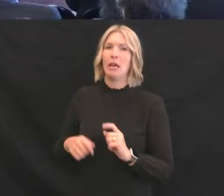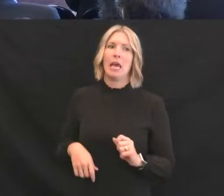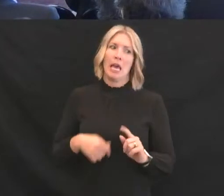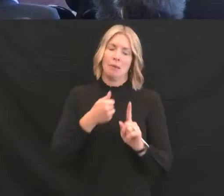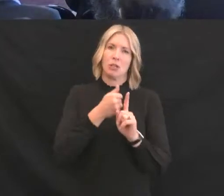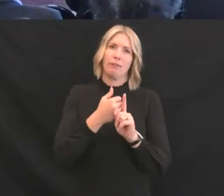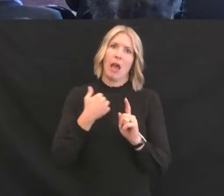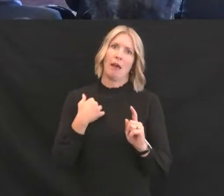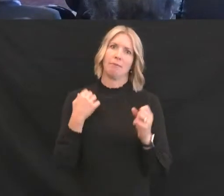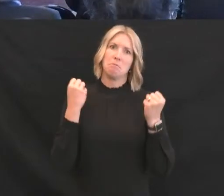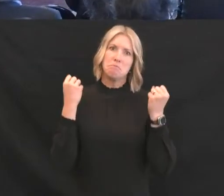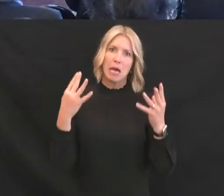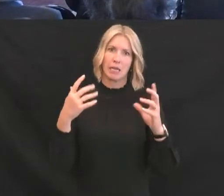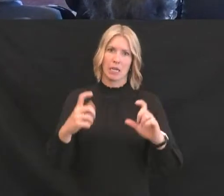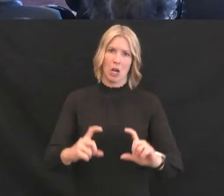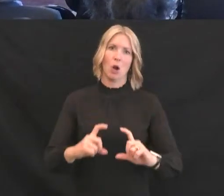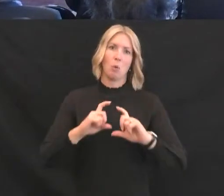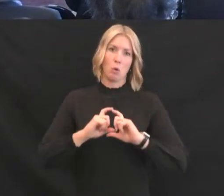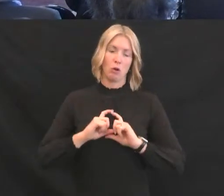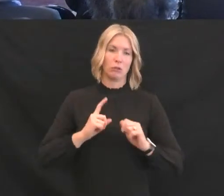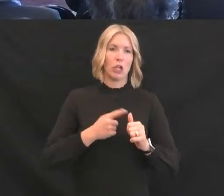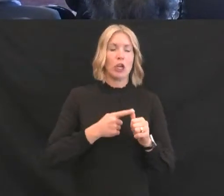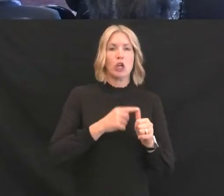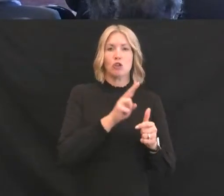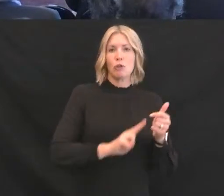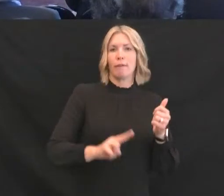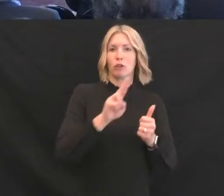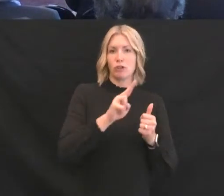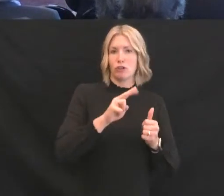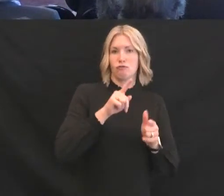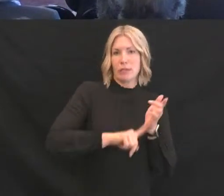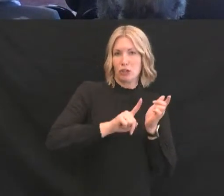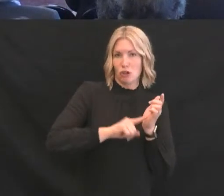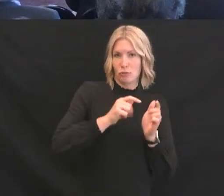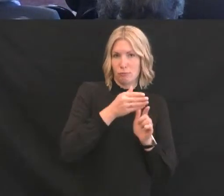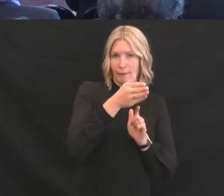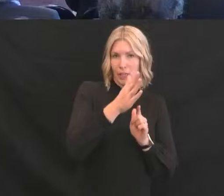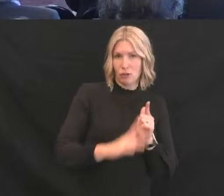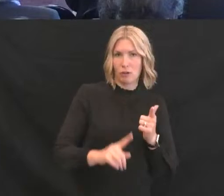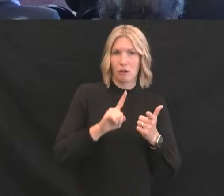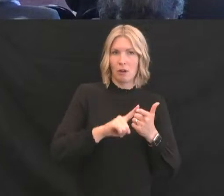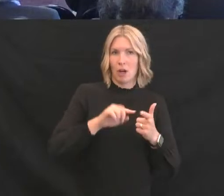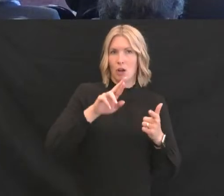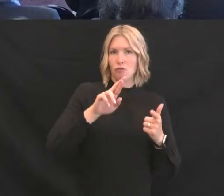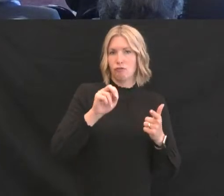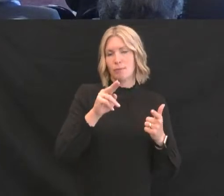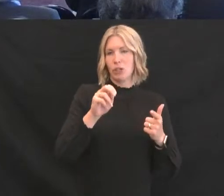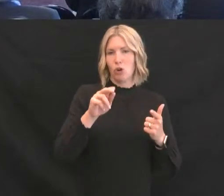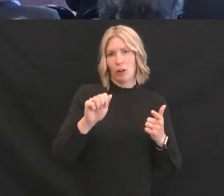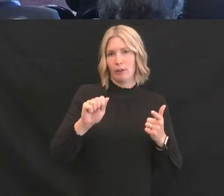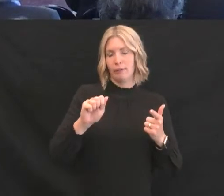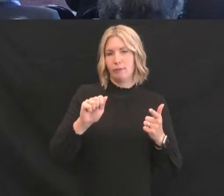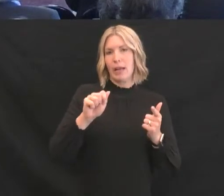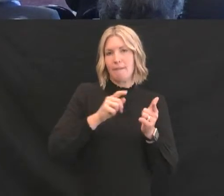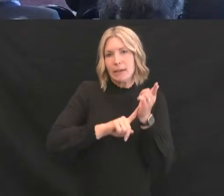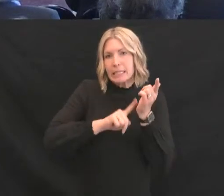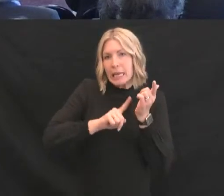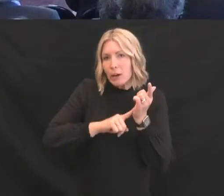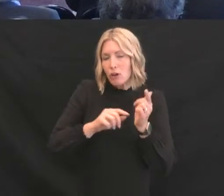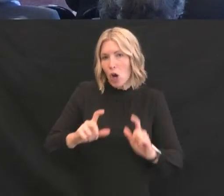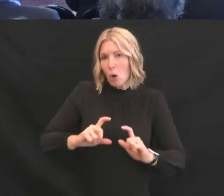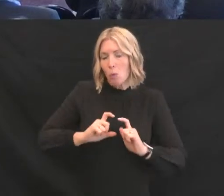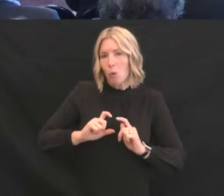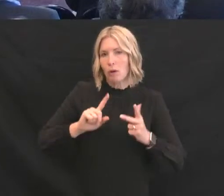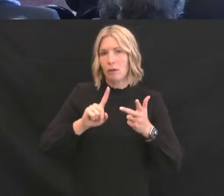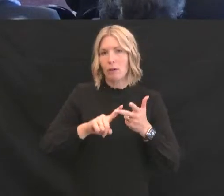awards, including the University Research Professor, Distinguished Canadian Rheumatology Investigator Award, President's Award